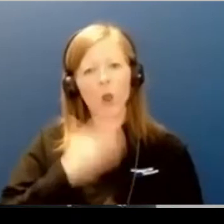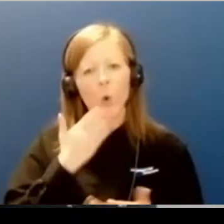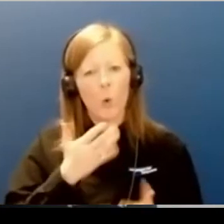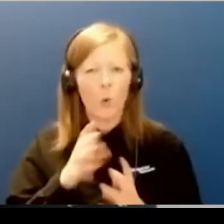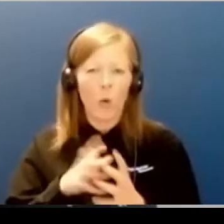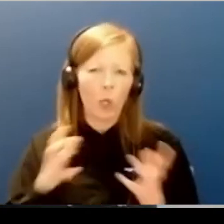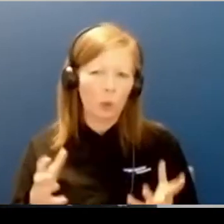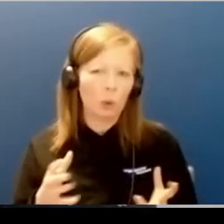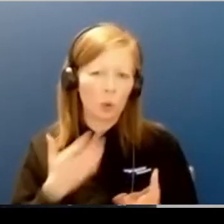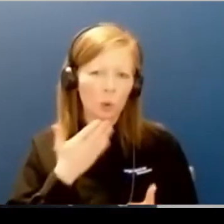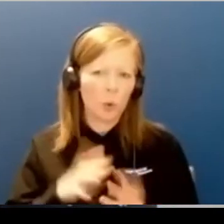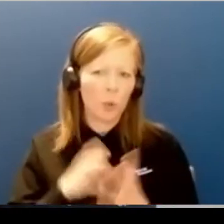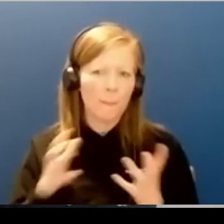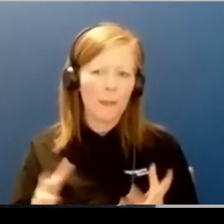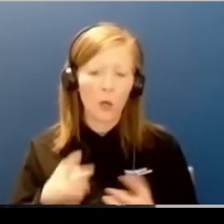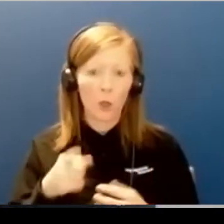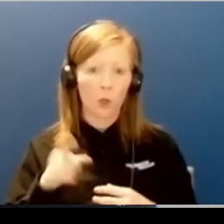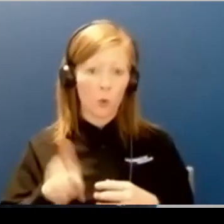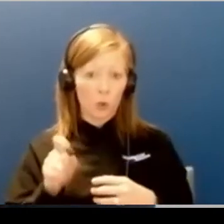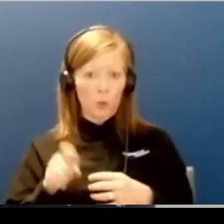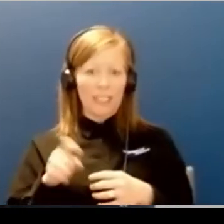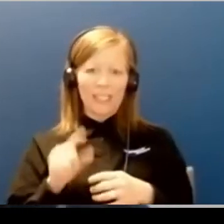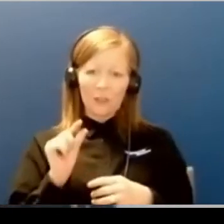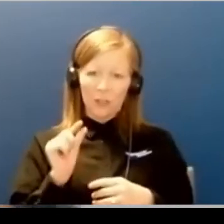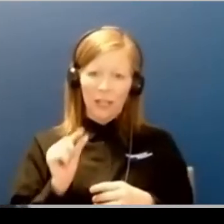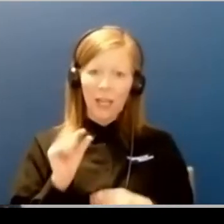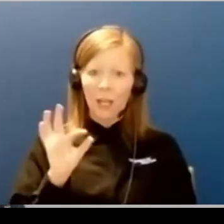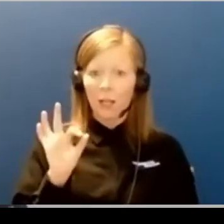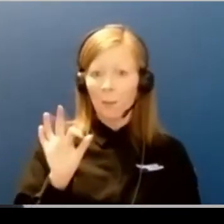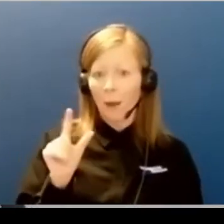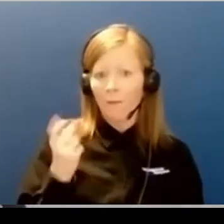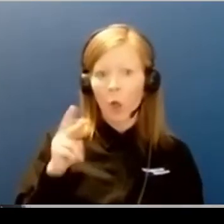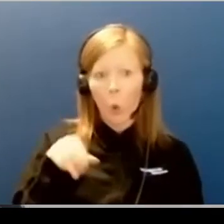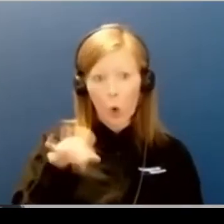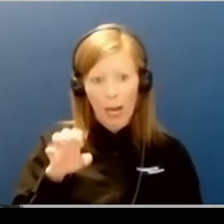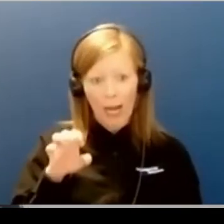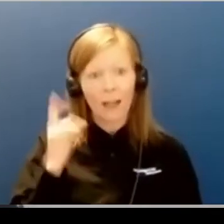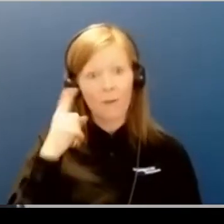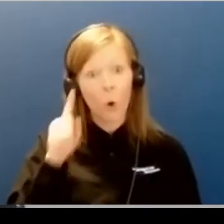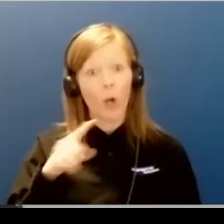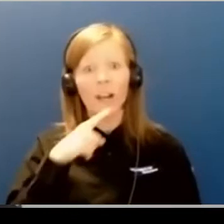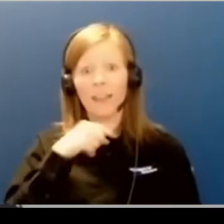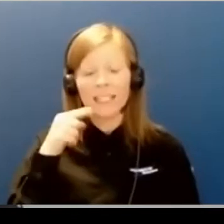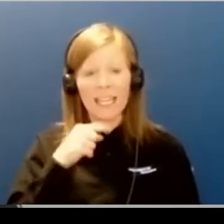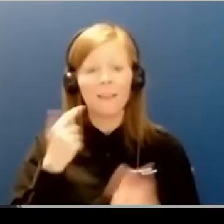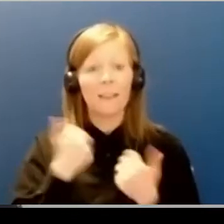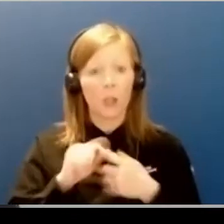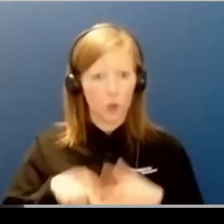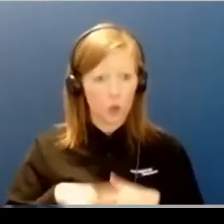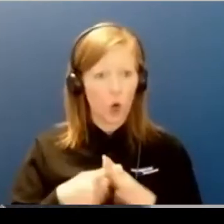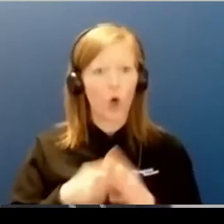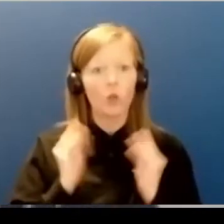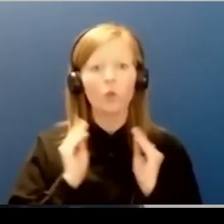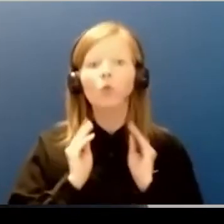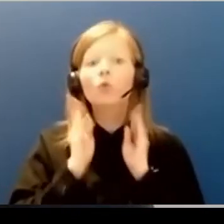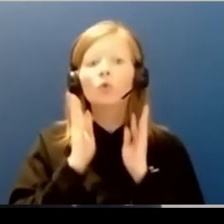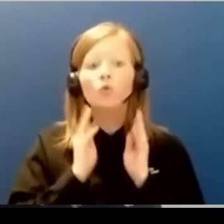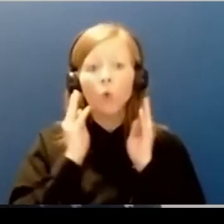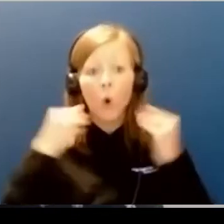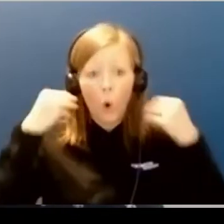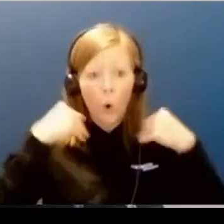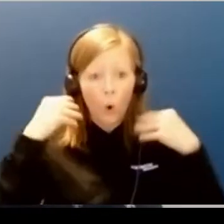And you do need a little bit of fluoride for the teeth that are starting to form and growing under your